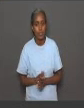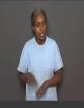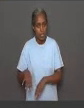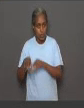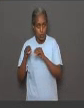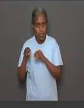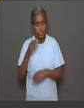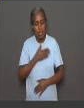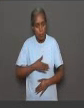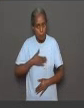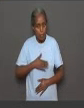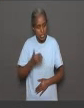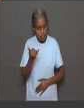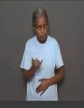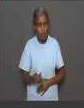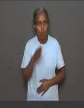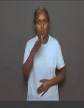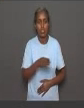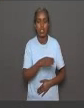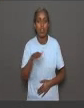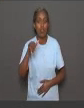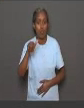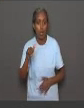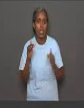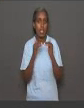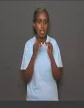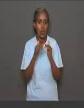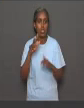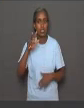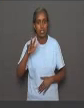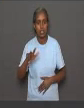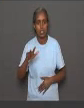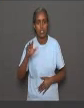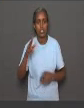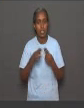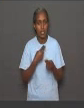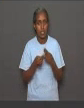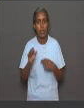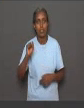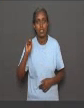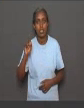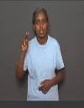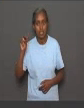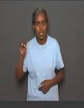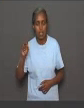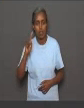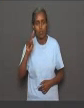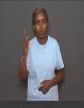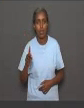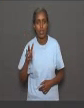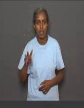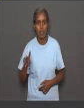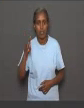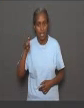Students, please draw the graph of y equals 3 times the sine of